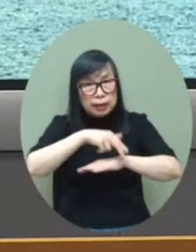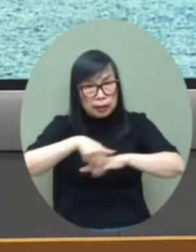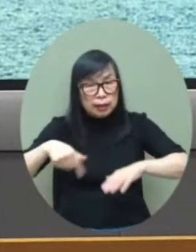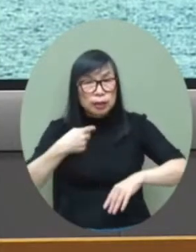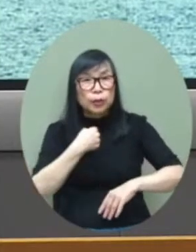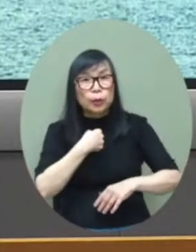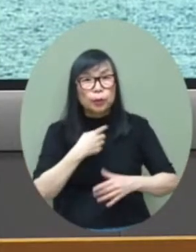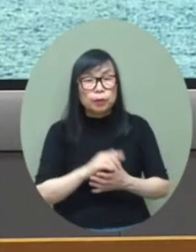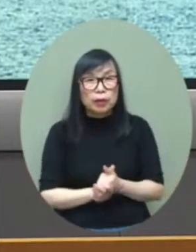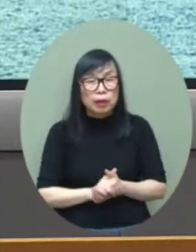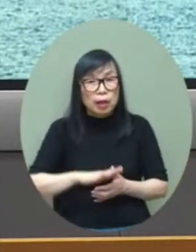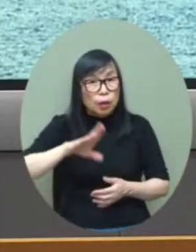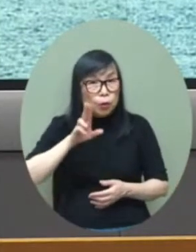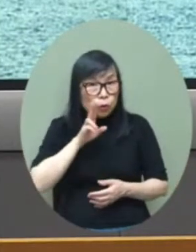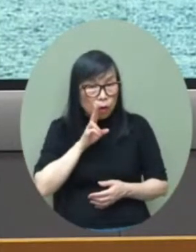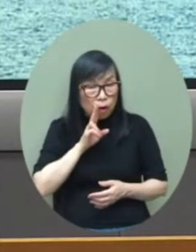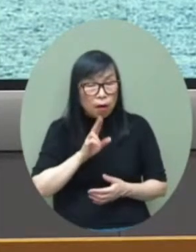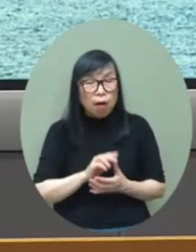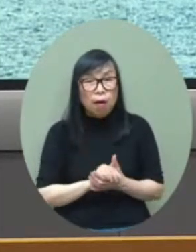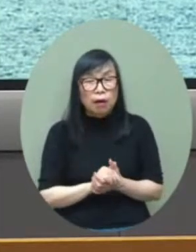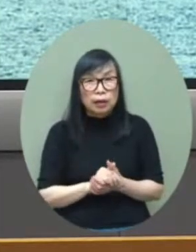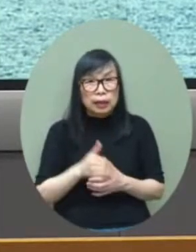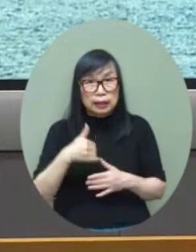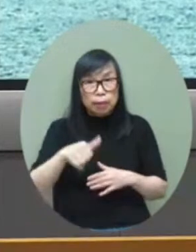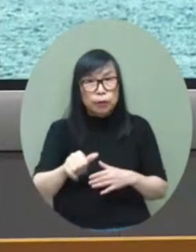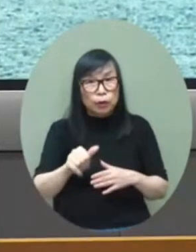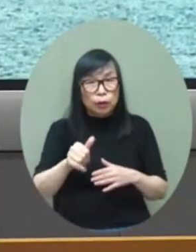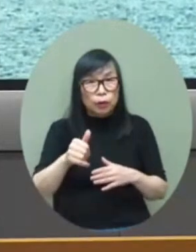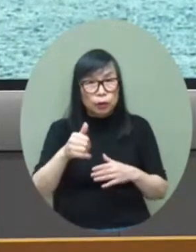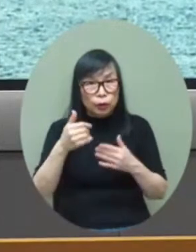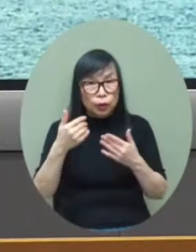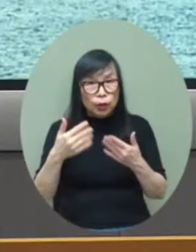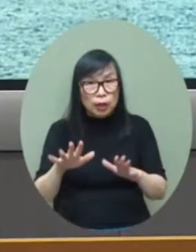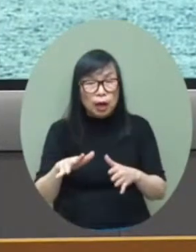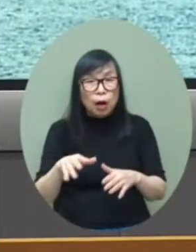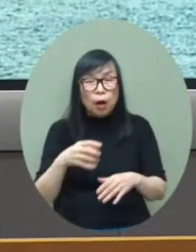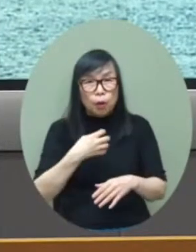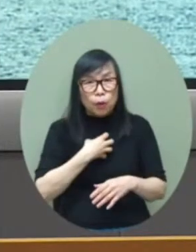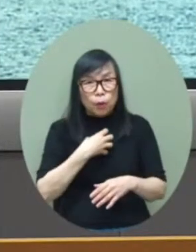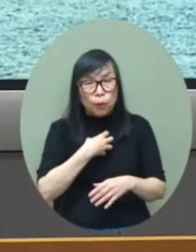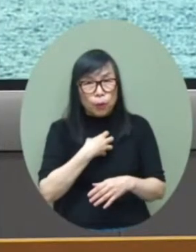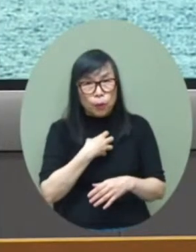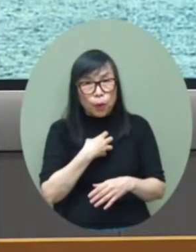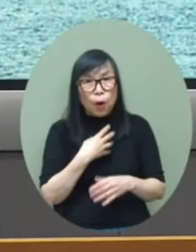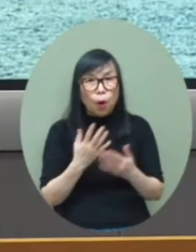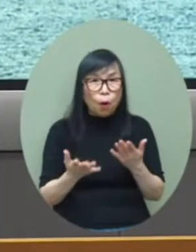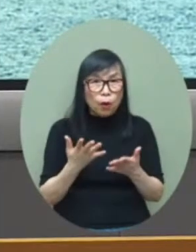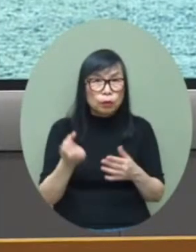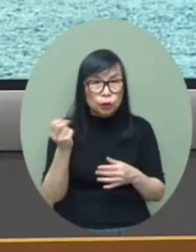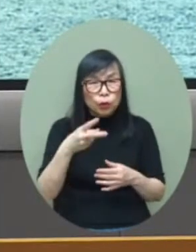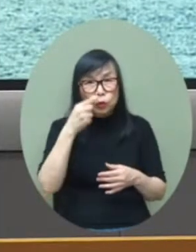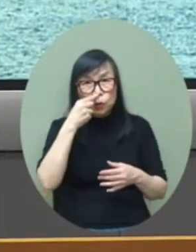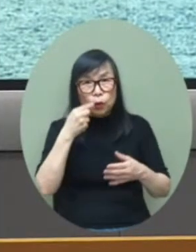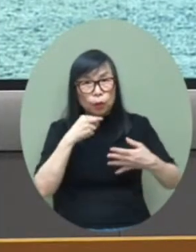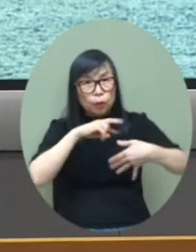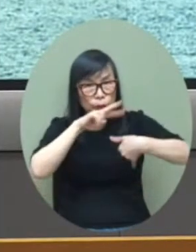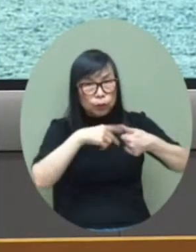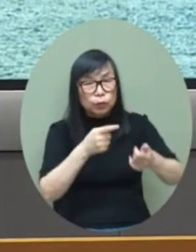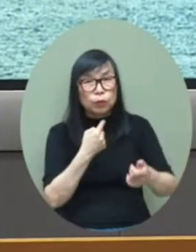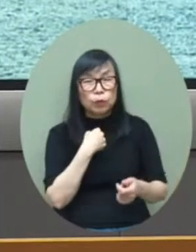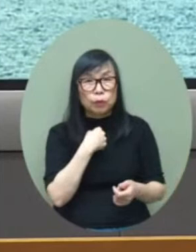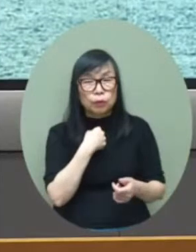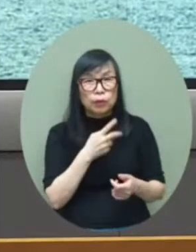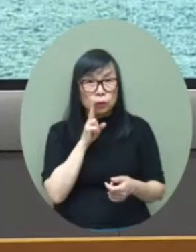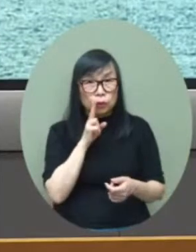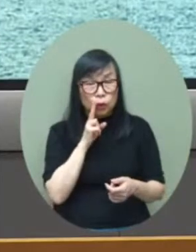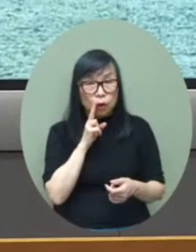control, so they require to be quarantined at community quarantine facilities. But as soon as